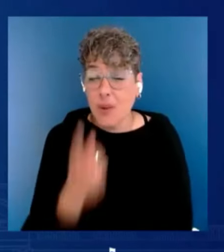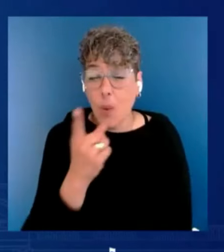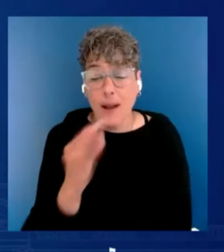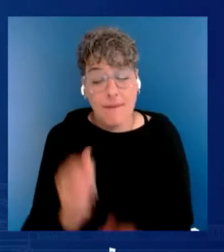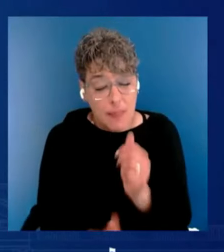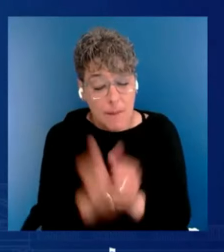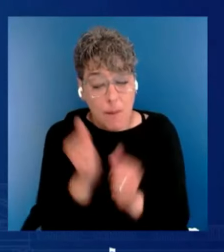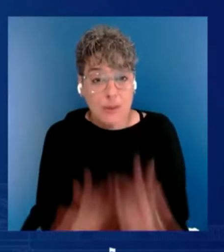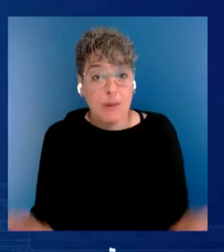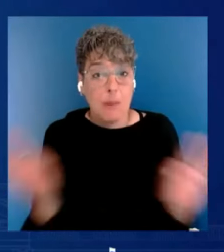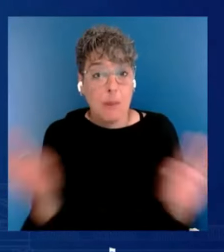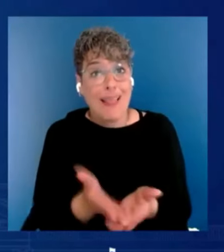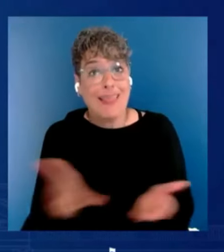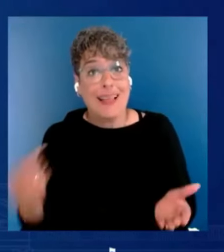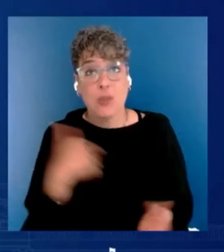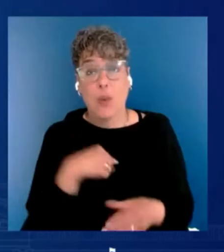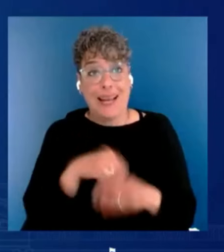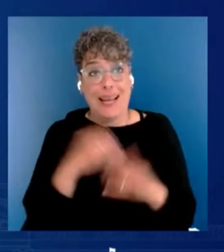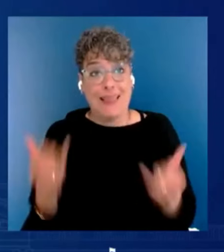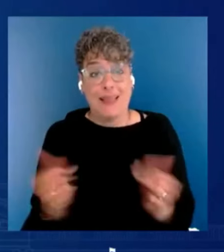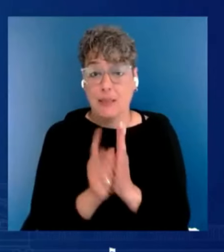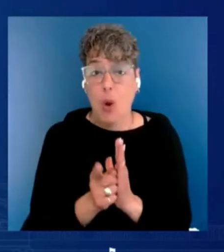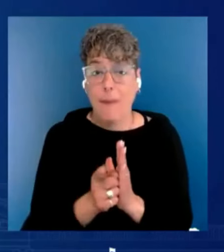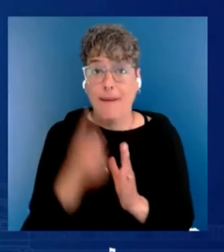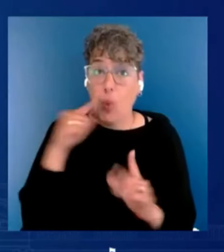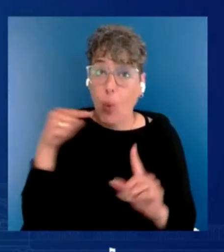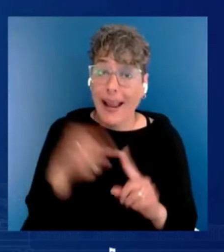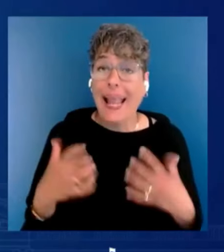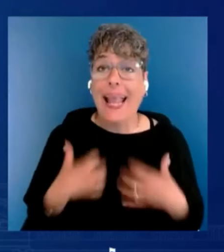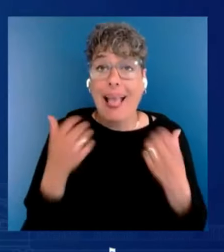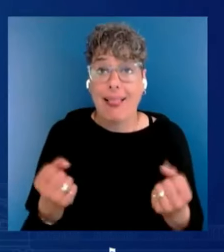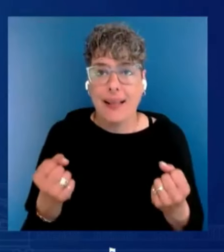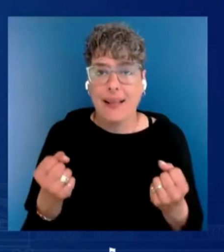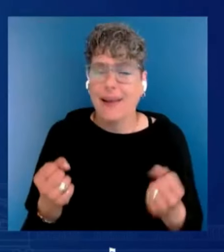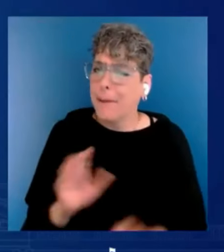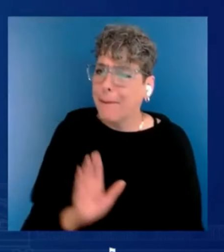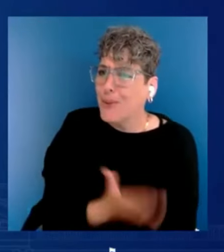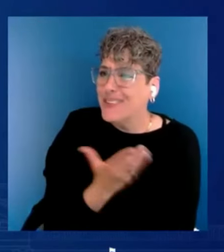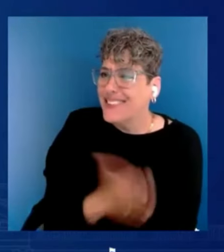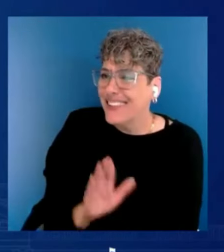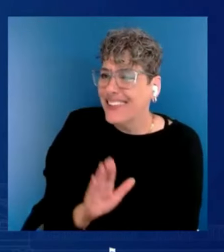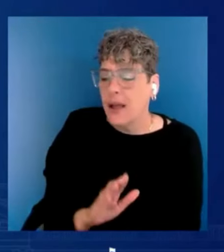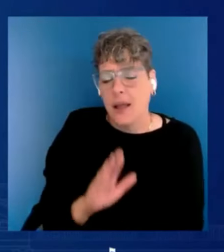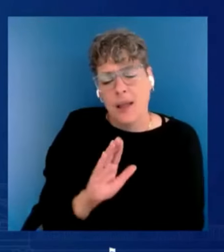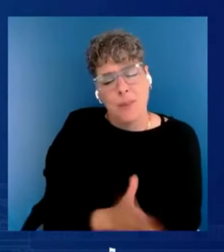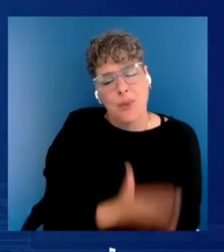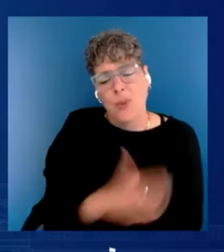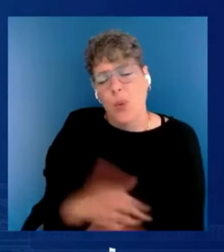heal is music. Music is an incredible source of healing. It uplifts our